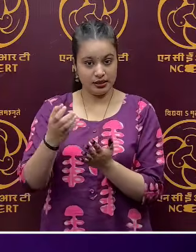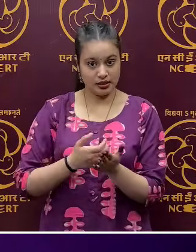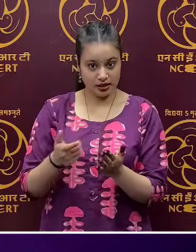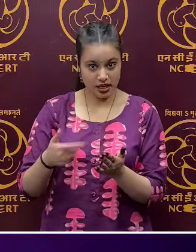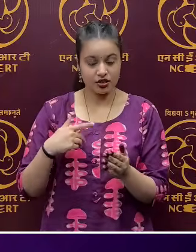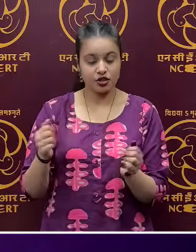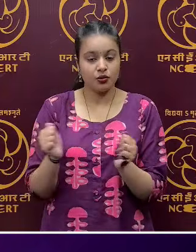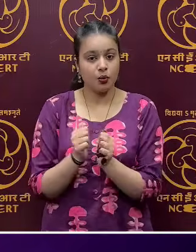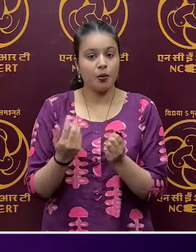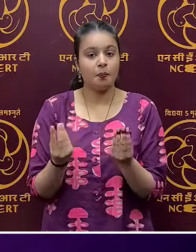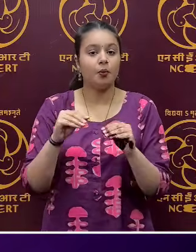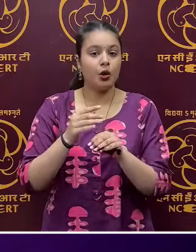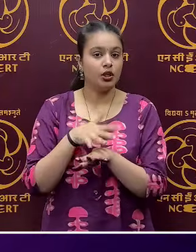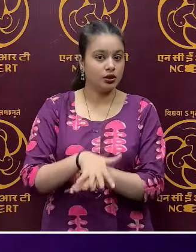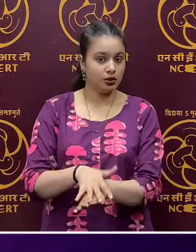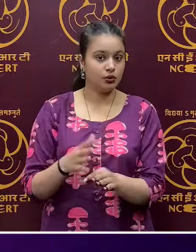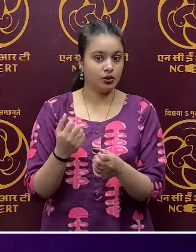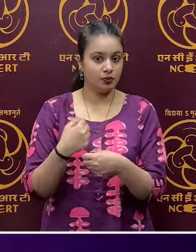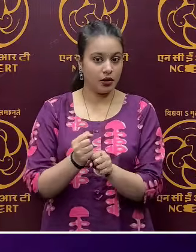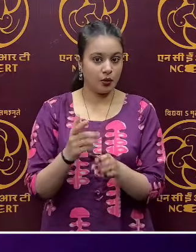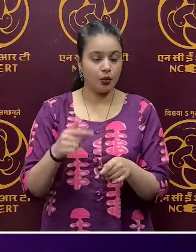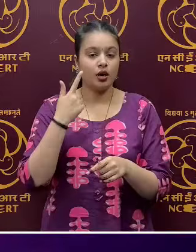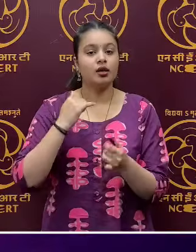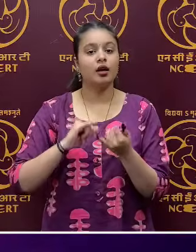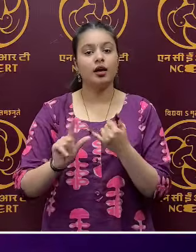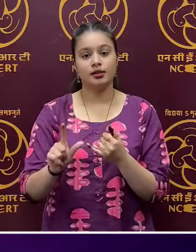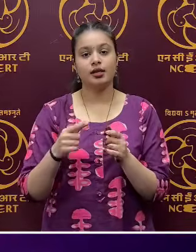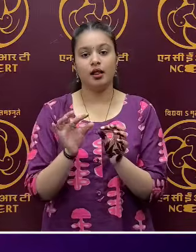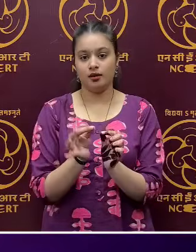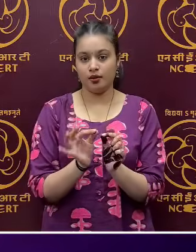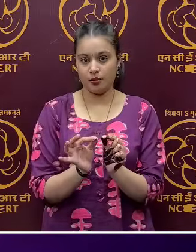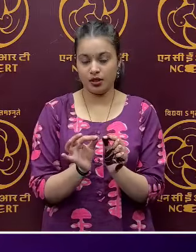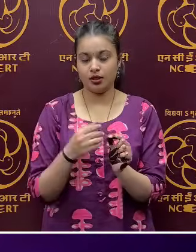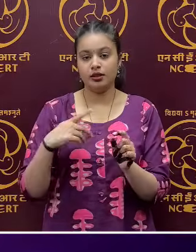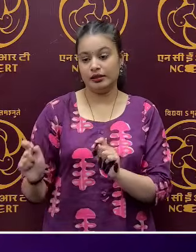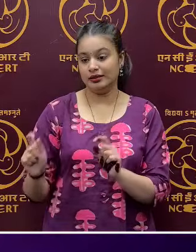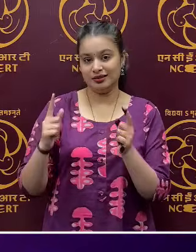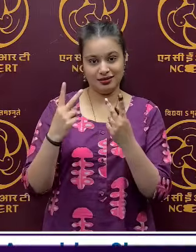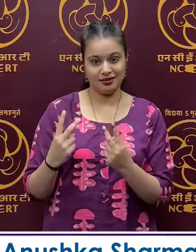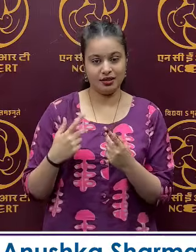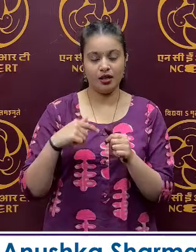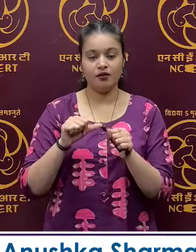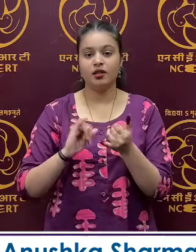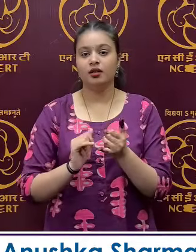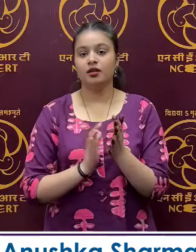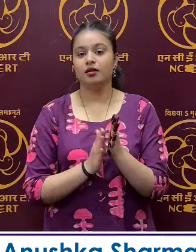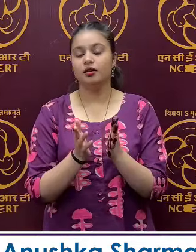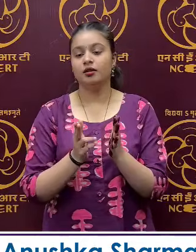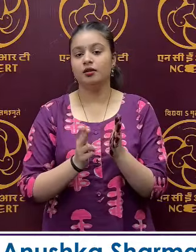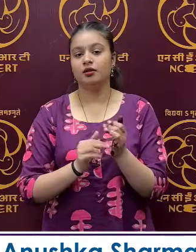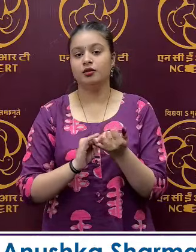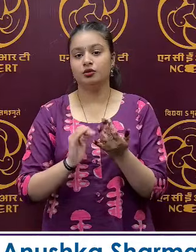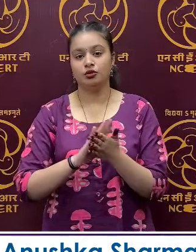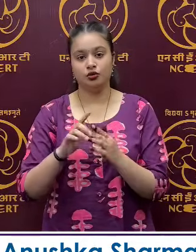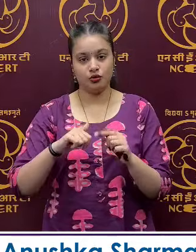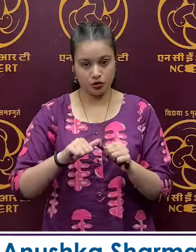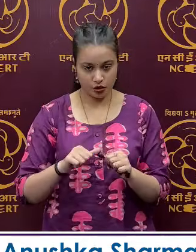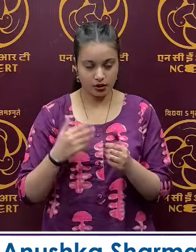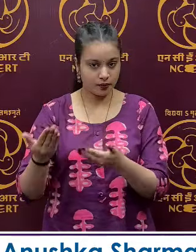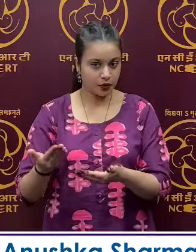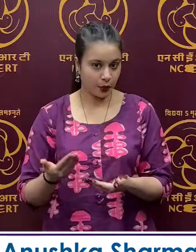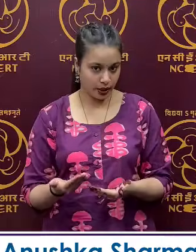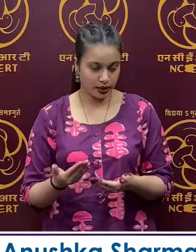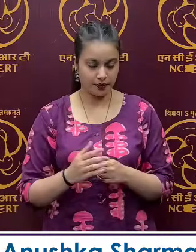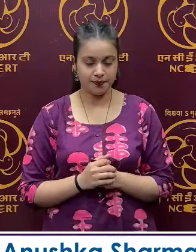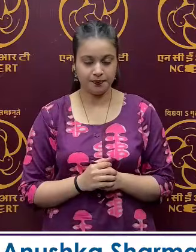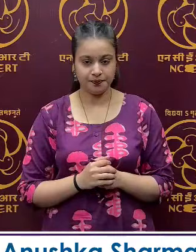all the more inclusive. That is why we have our ISL interpreter on the screen. Ms. Anushka Sharma, we welcome you to the session.